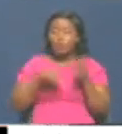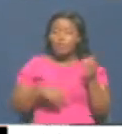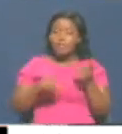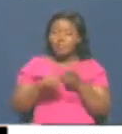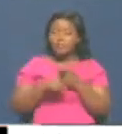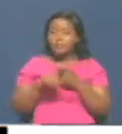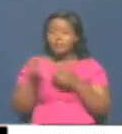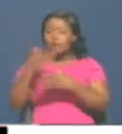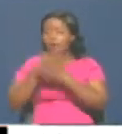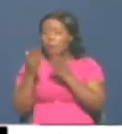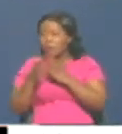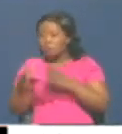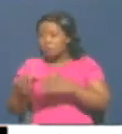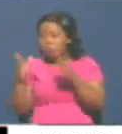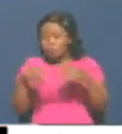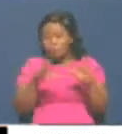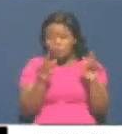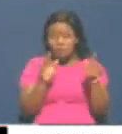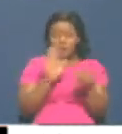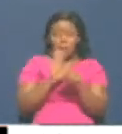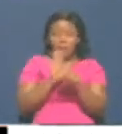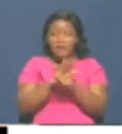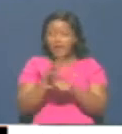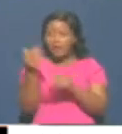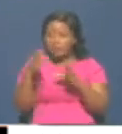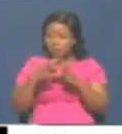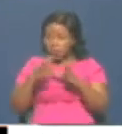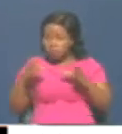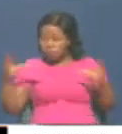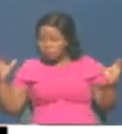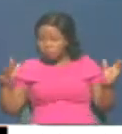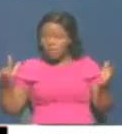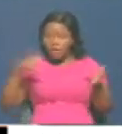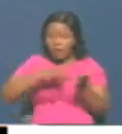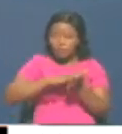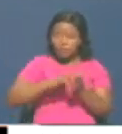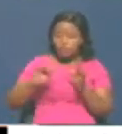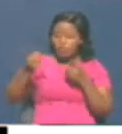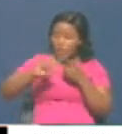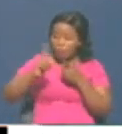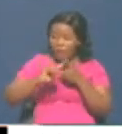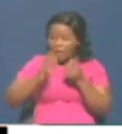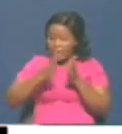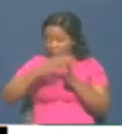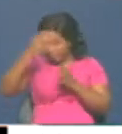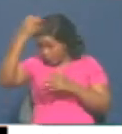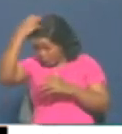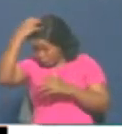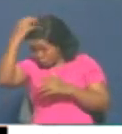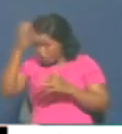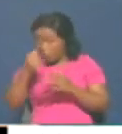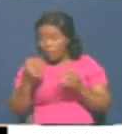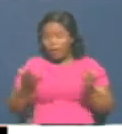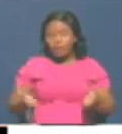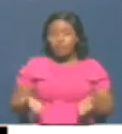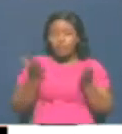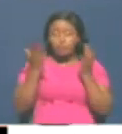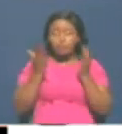the expansion of Ukunda and Manda airports in Kwale and Lamu, to boost tourism activities at the